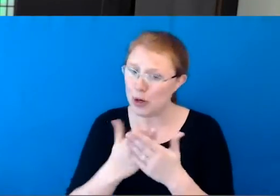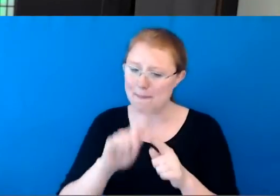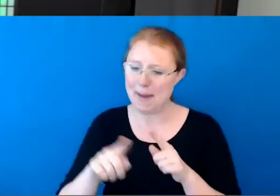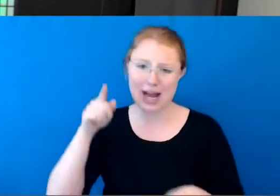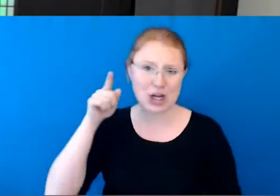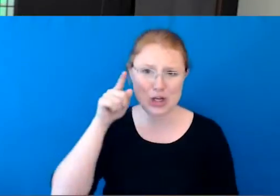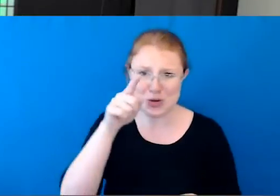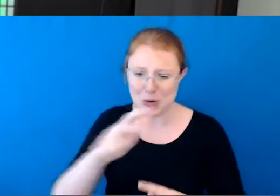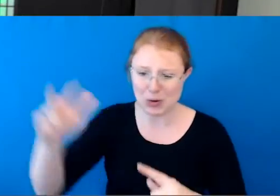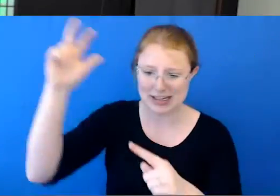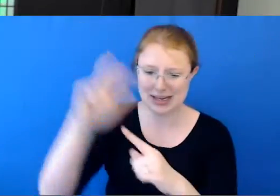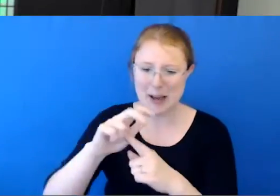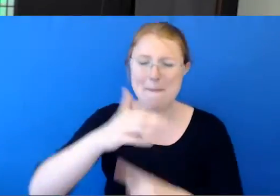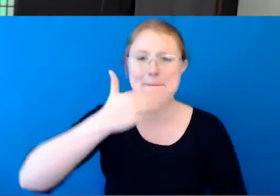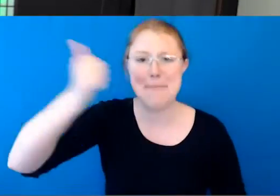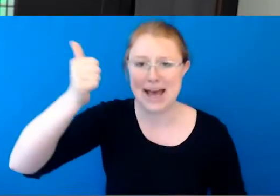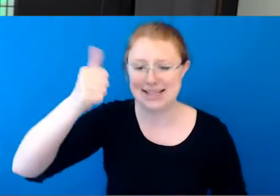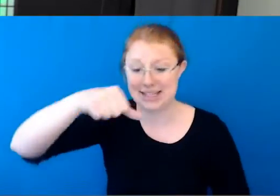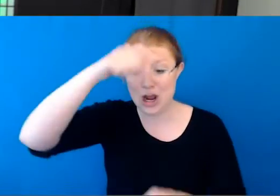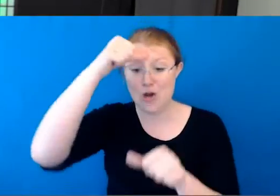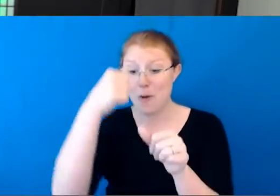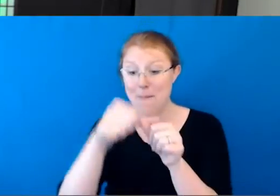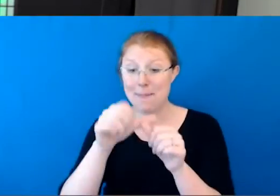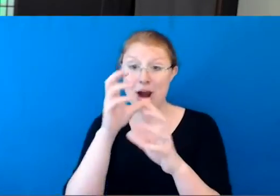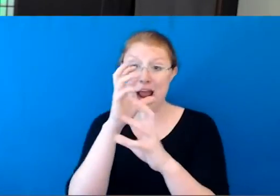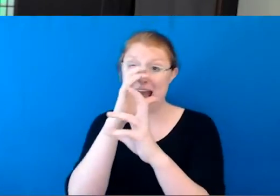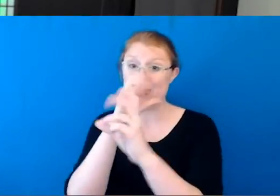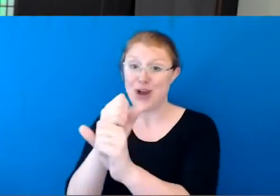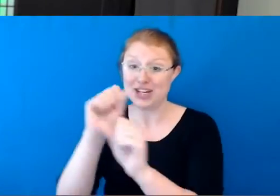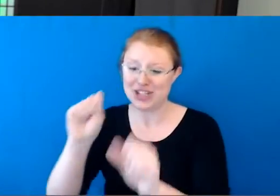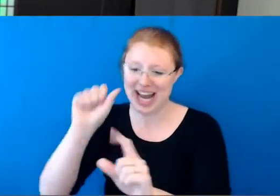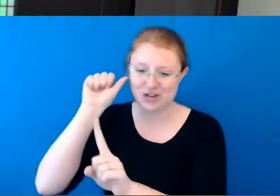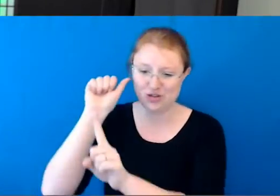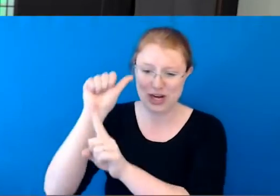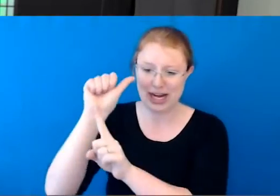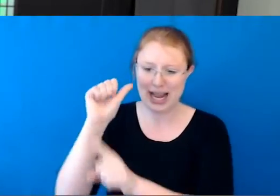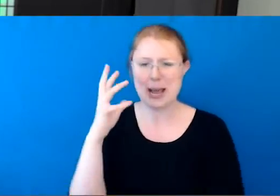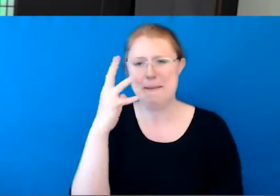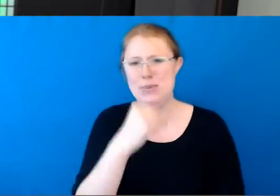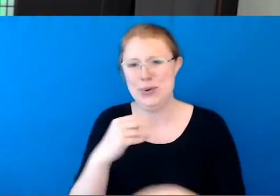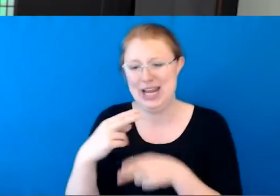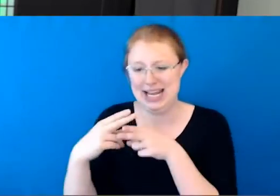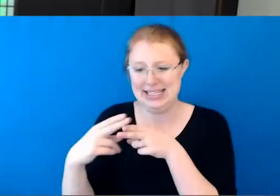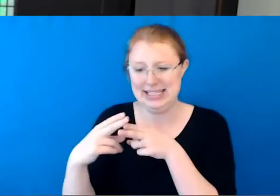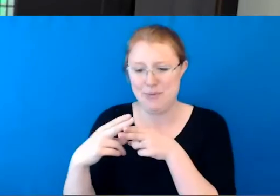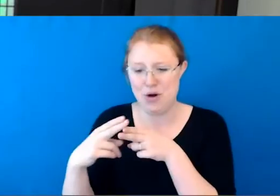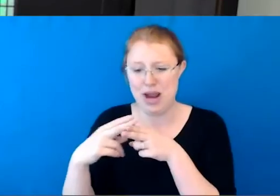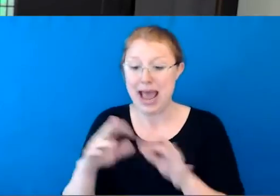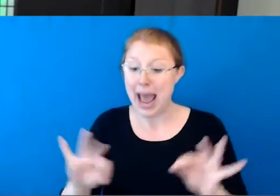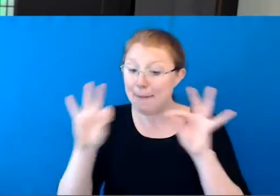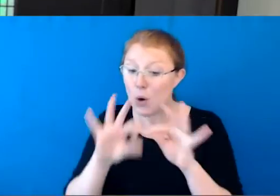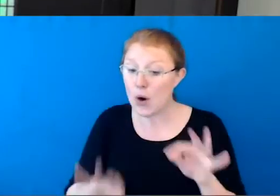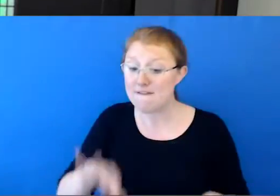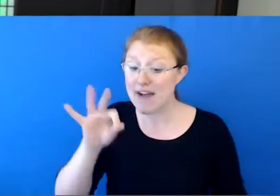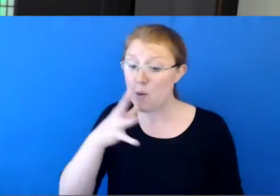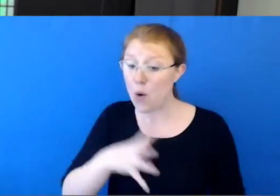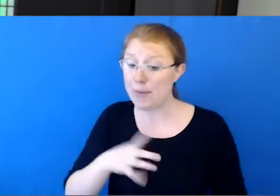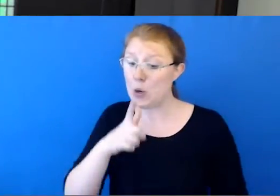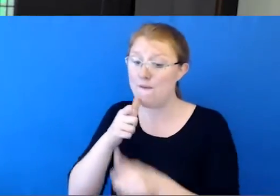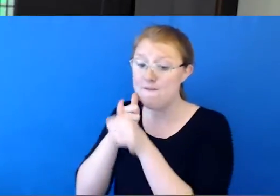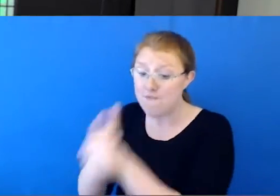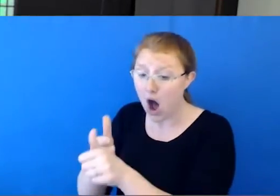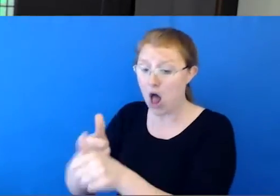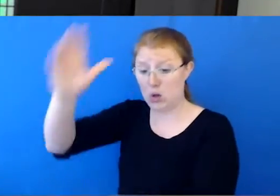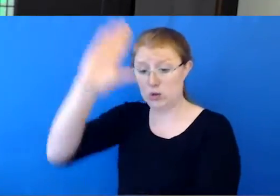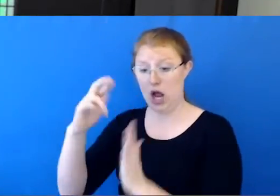deceptive and beauty is fleeting, but a woman who fears the Lord is to be praised. Honor her for all